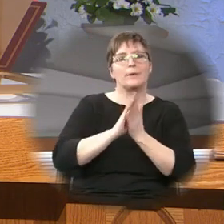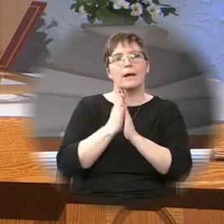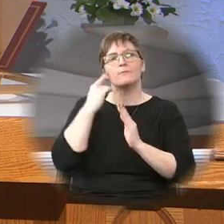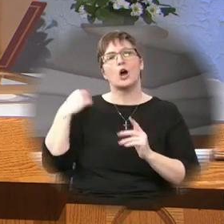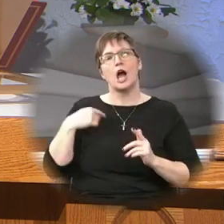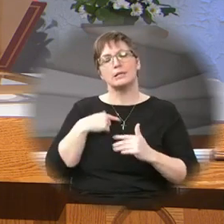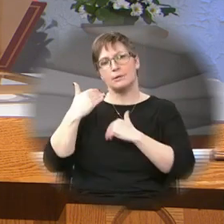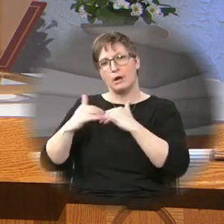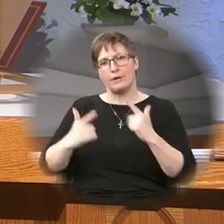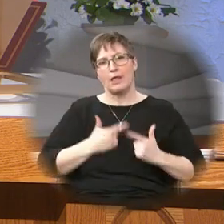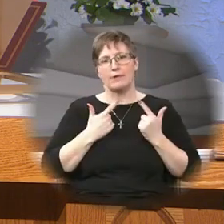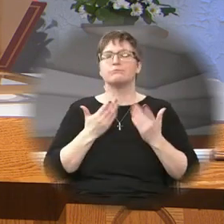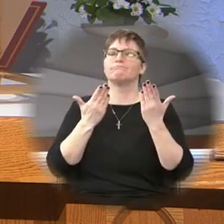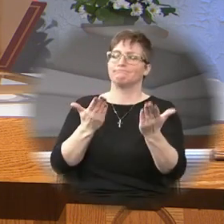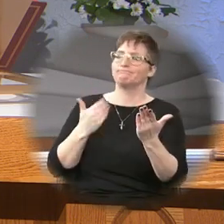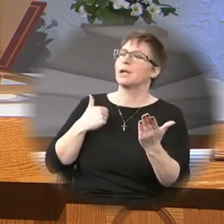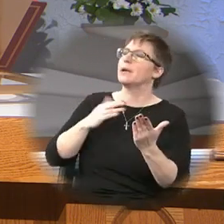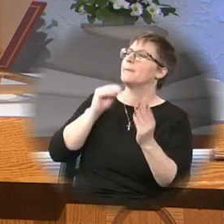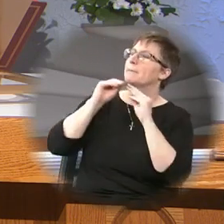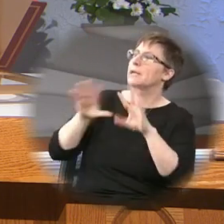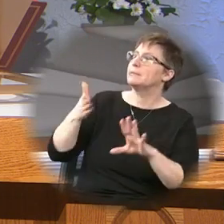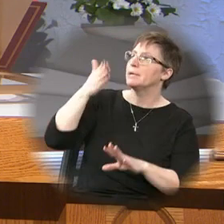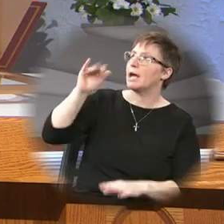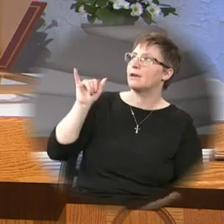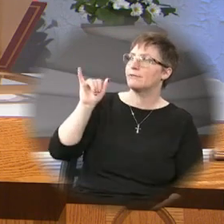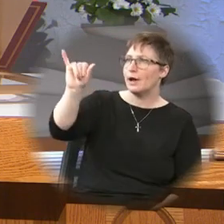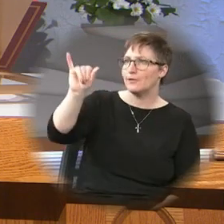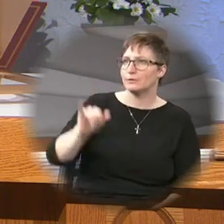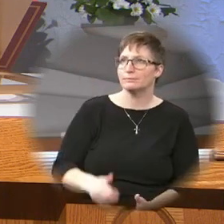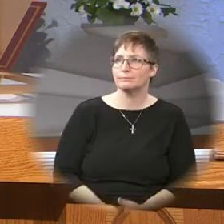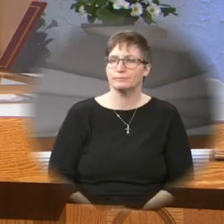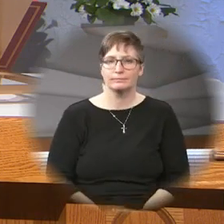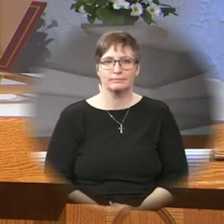the bread of life. Blessed be God forever.